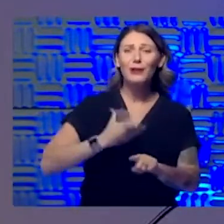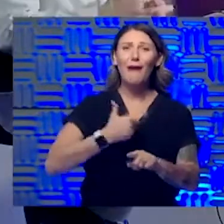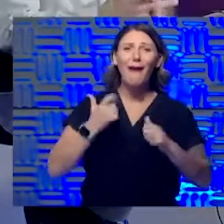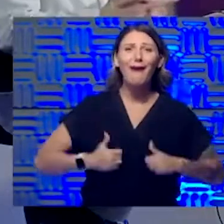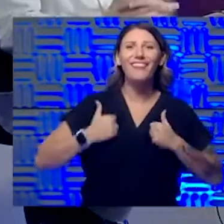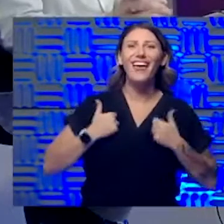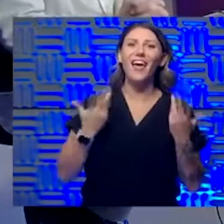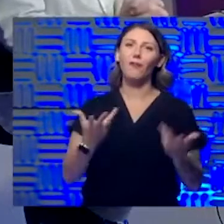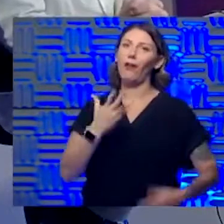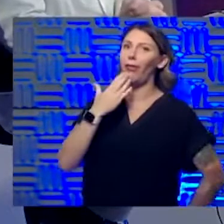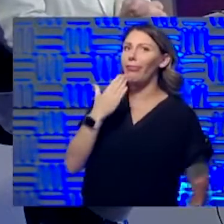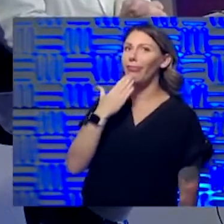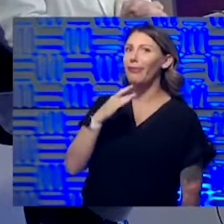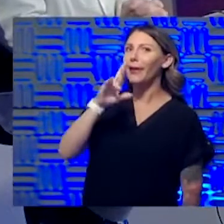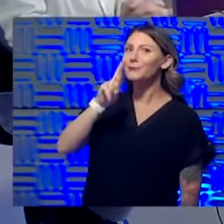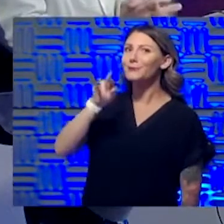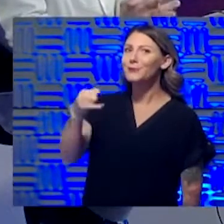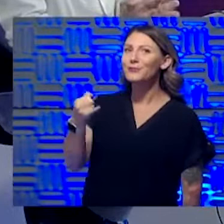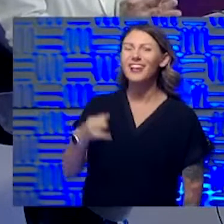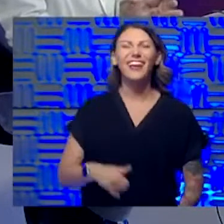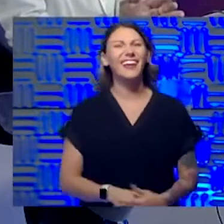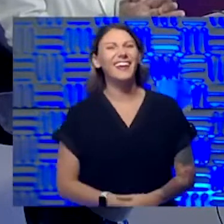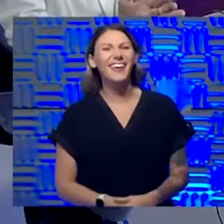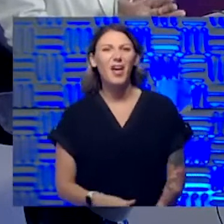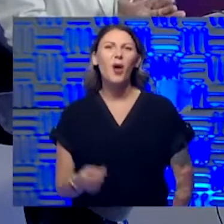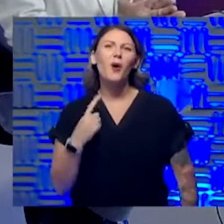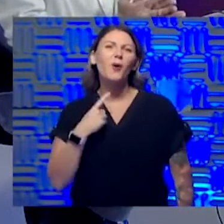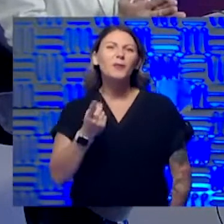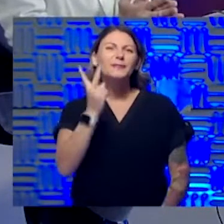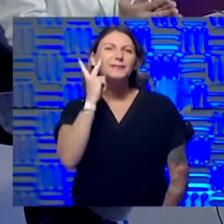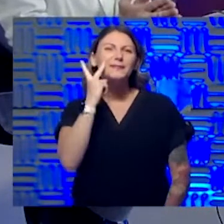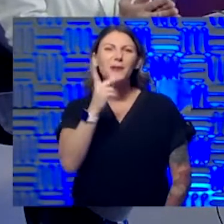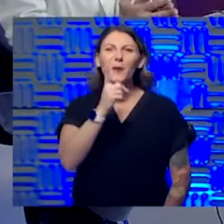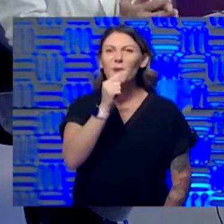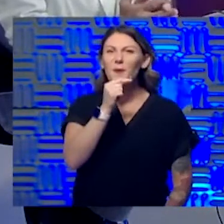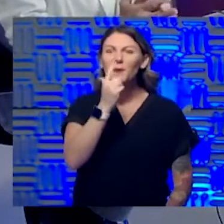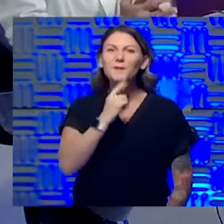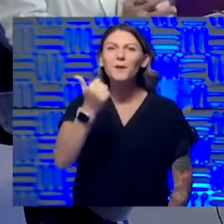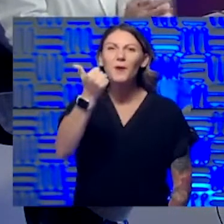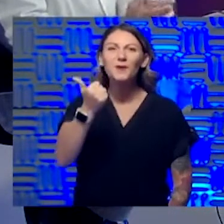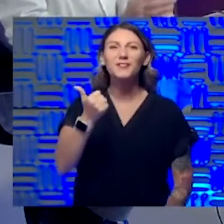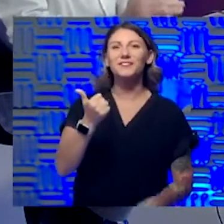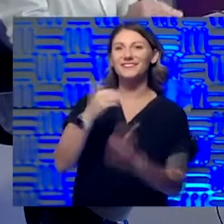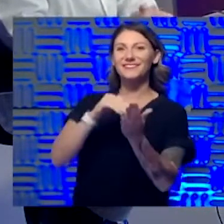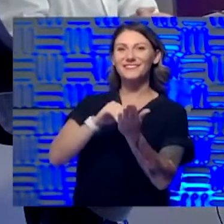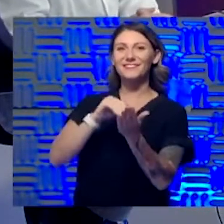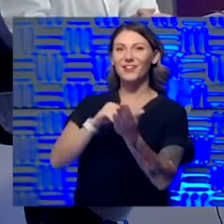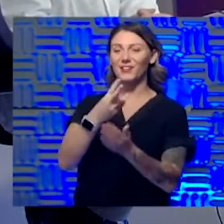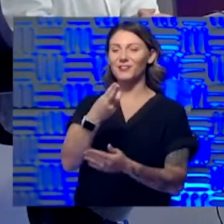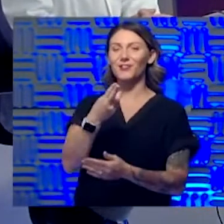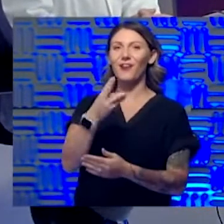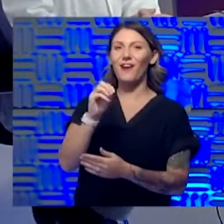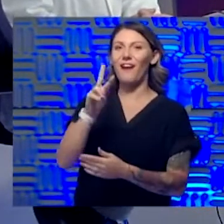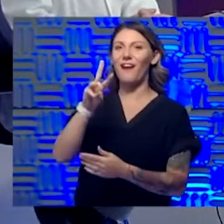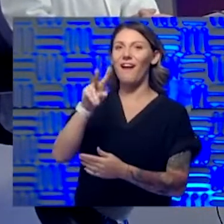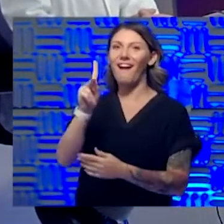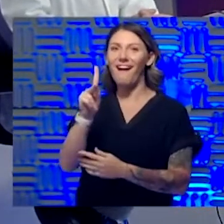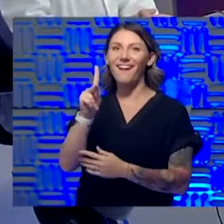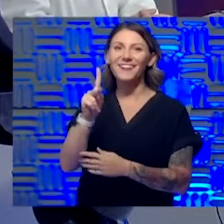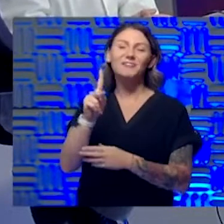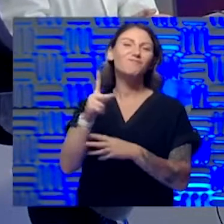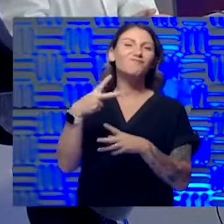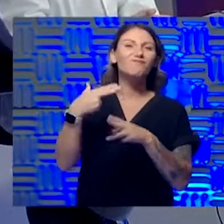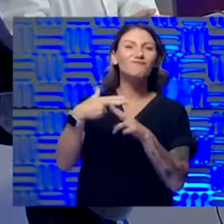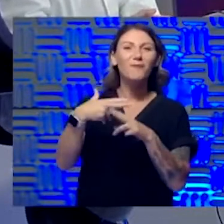RJ. We'll get back to that. Which one of us is older, I wonder? Doc Hawk is here with us again this morning, Hawk Guy, and he'll give